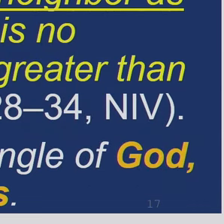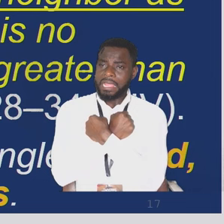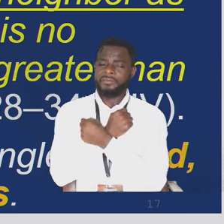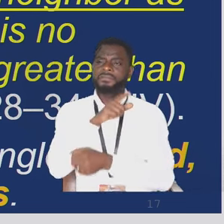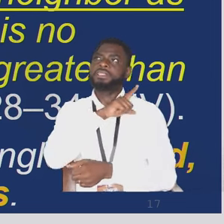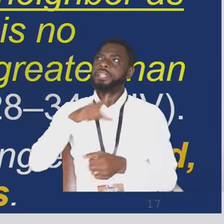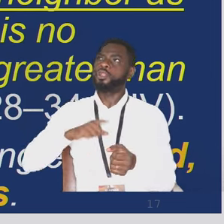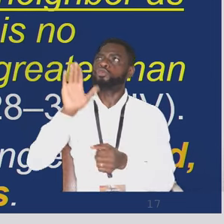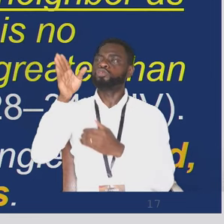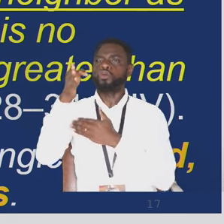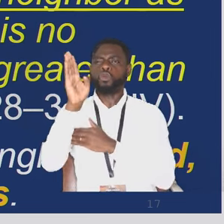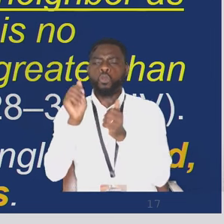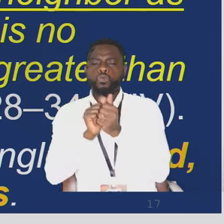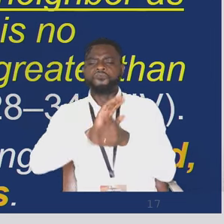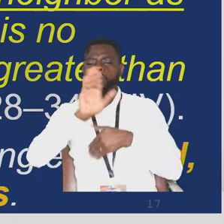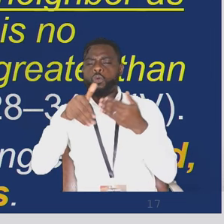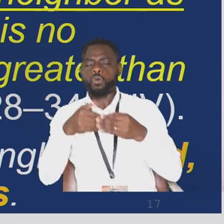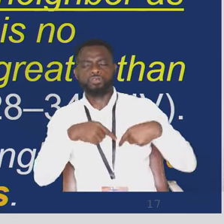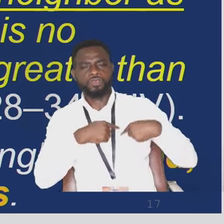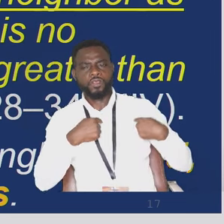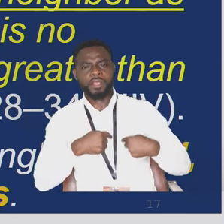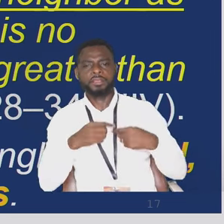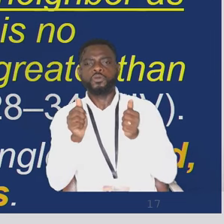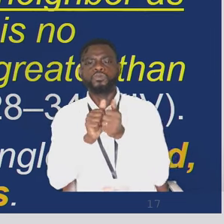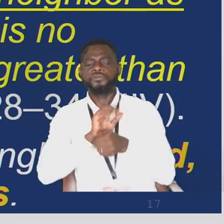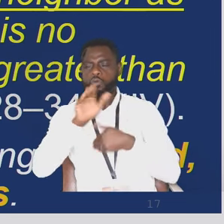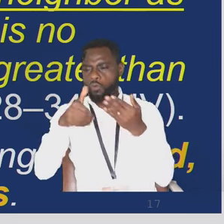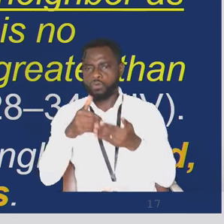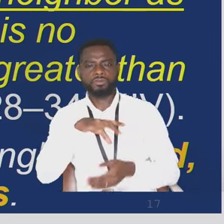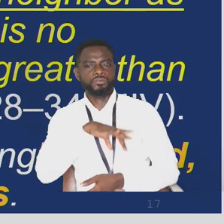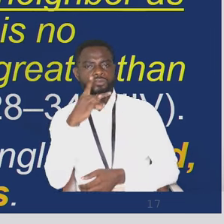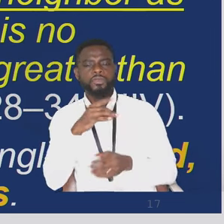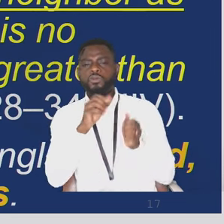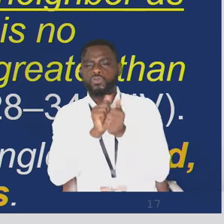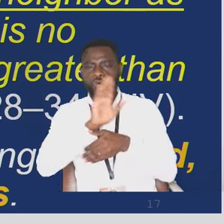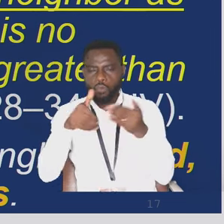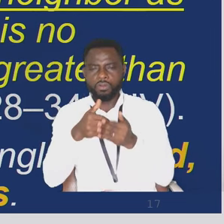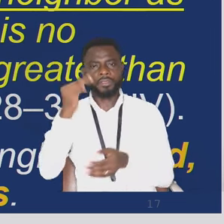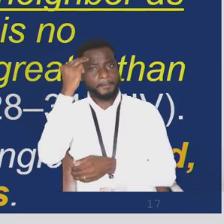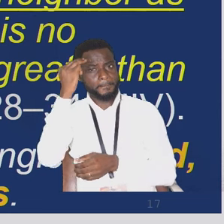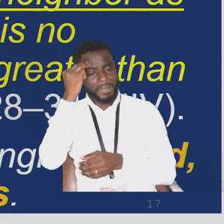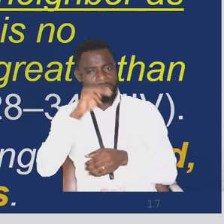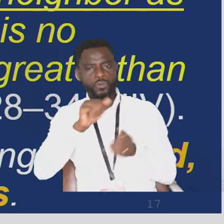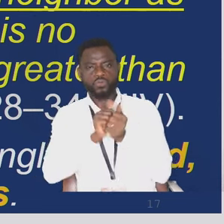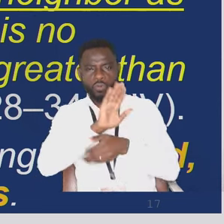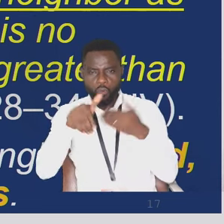God with all your heart and with all your soul and with all your mind and with all your strength.